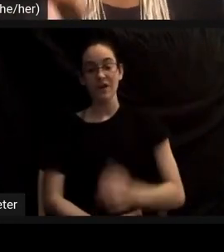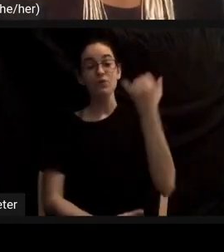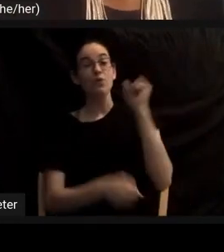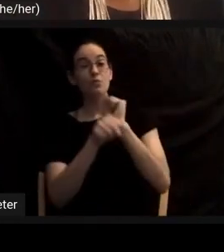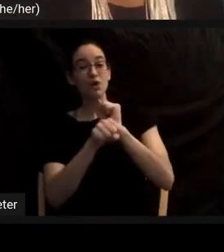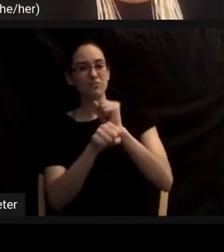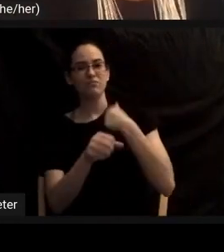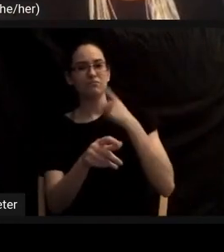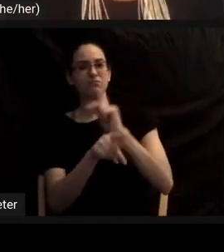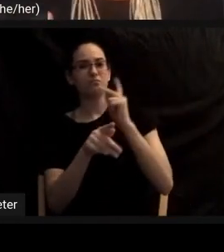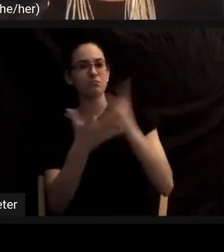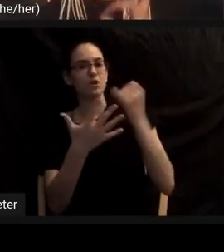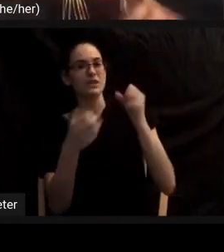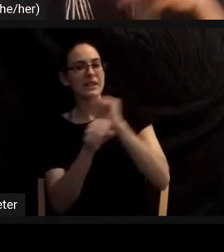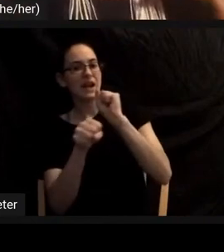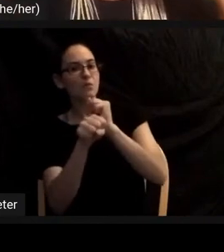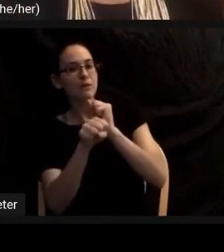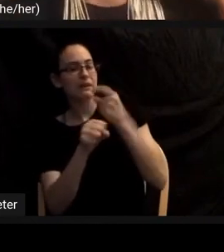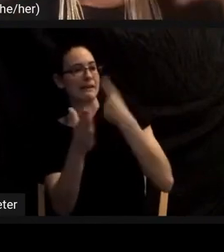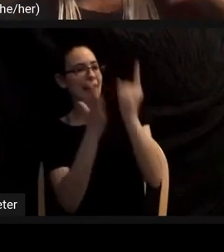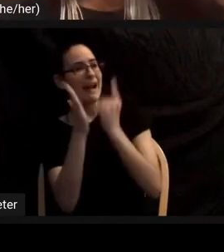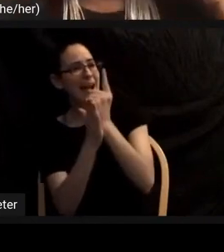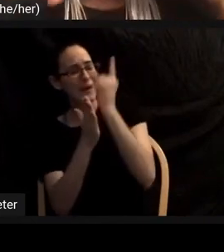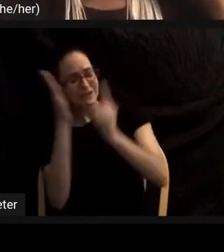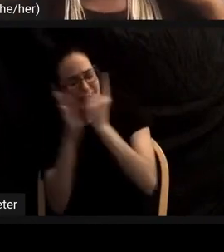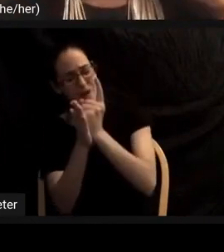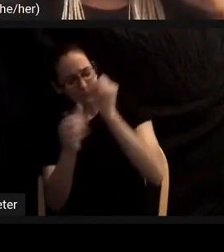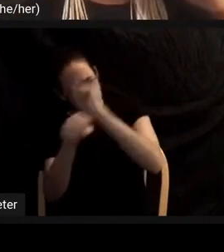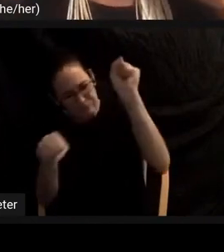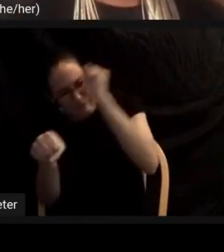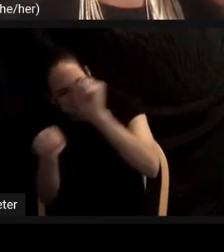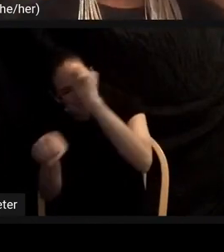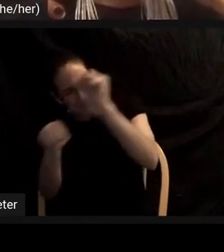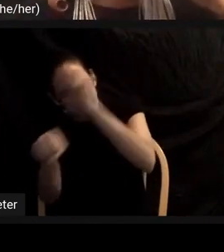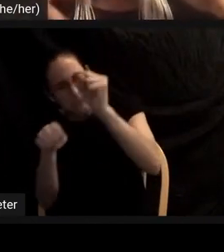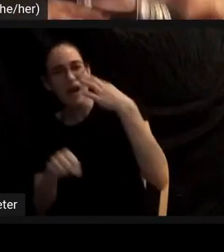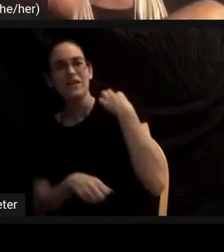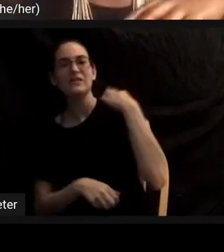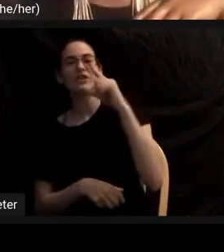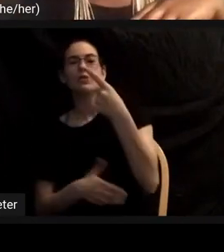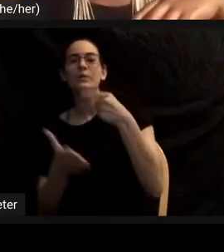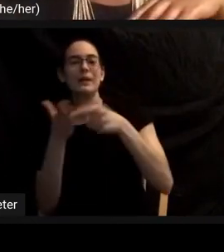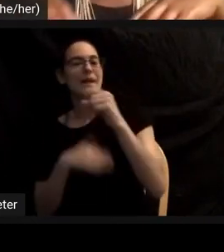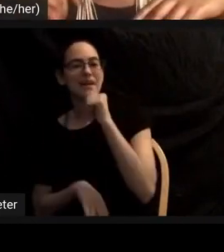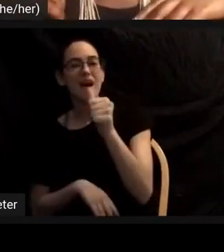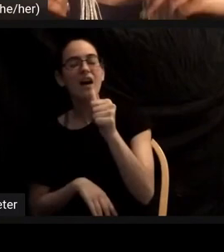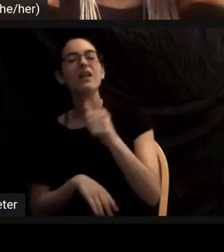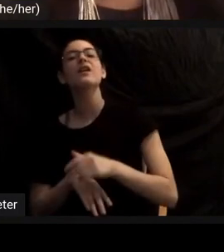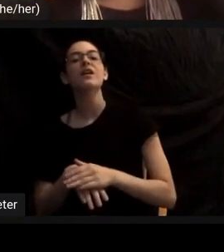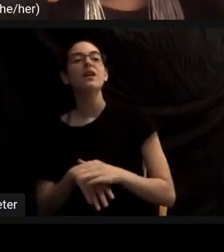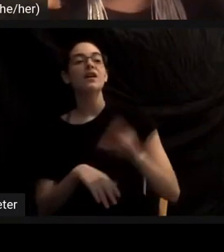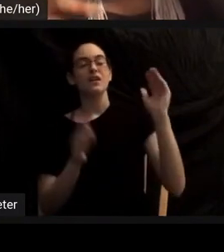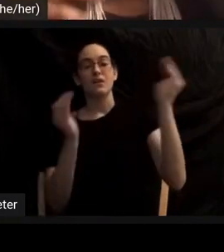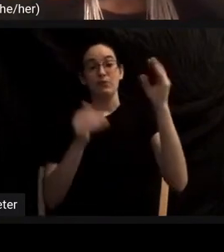like spend hours on it, not get paid, like love it, really just want to do it for the love of, versus the ones where someone is like,